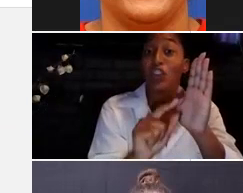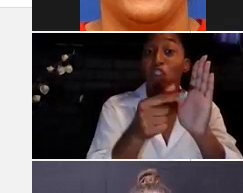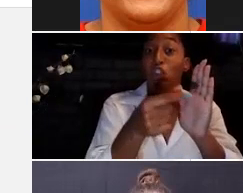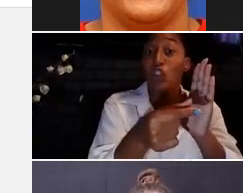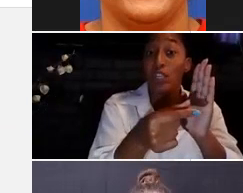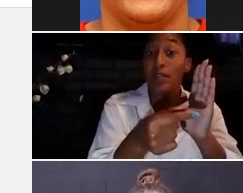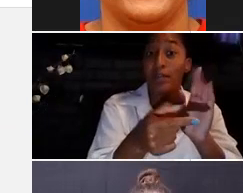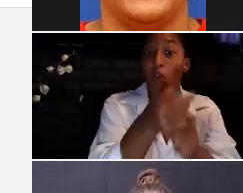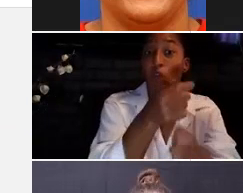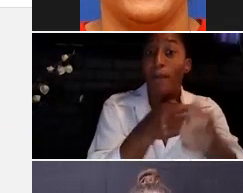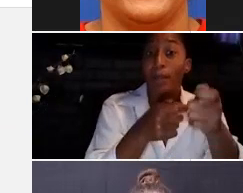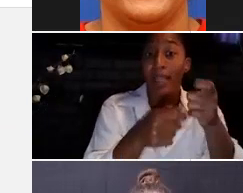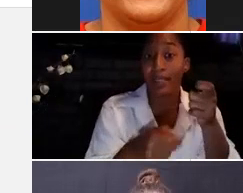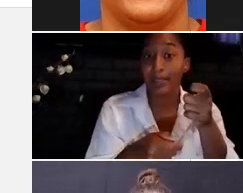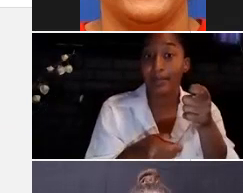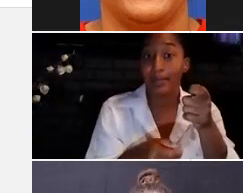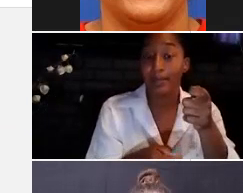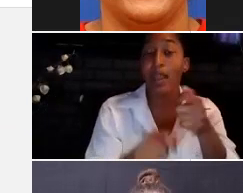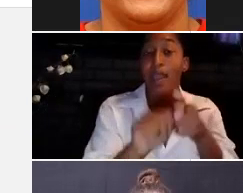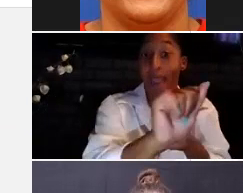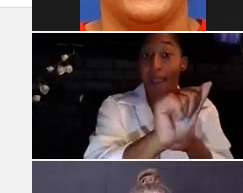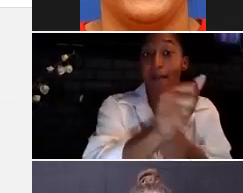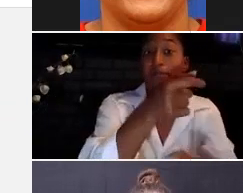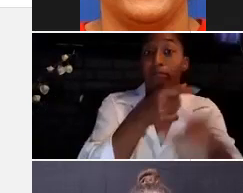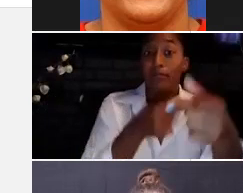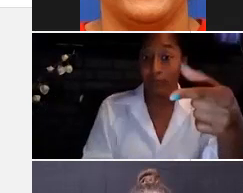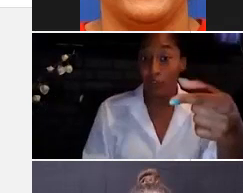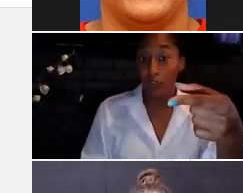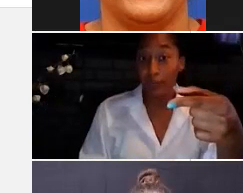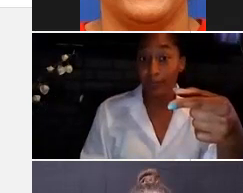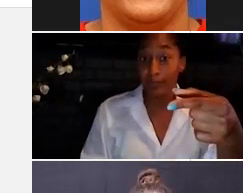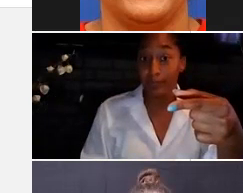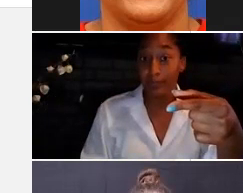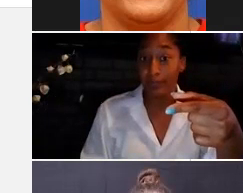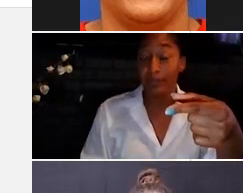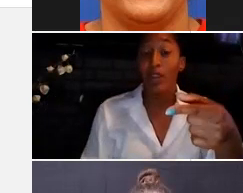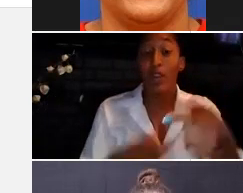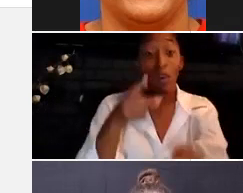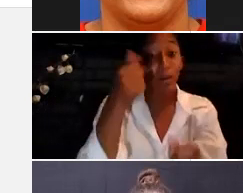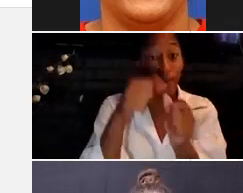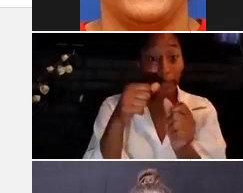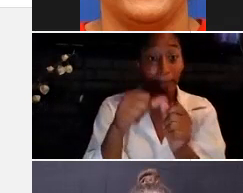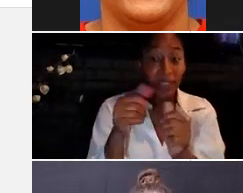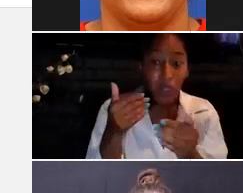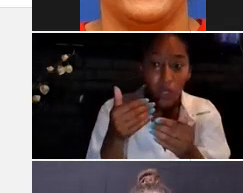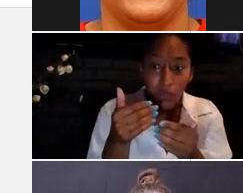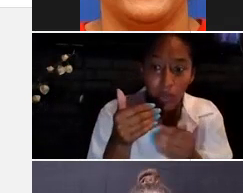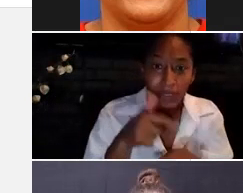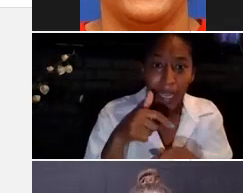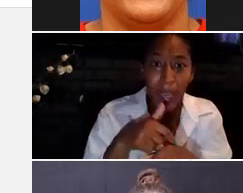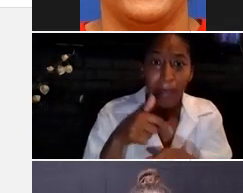So what I'll do, I know we're getting close on the time here. Well, actually, on